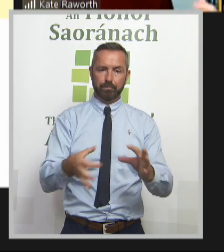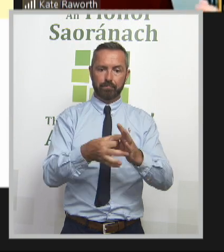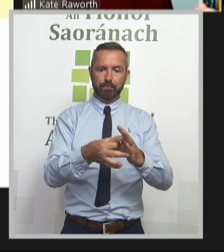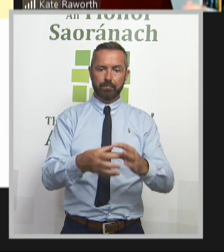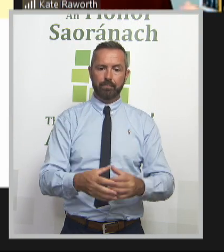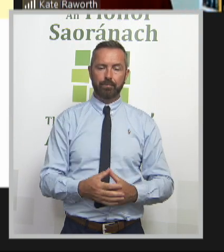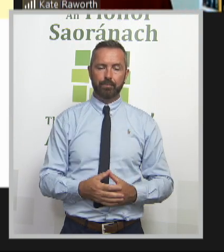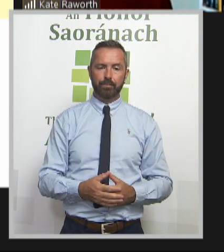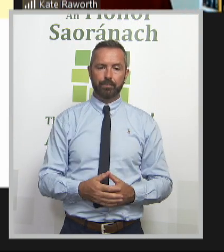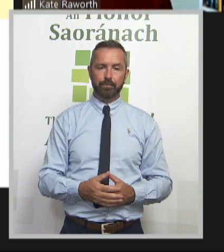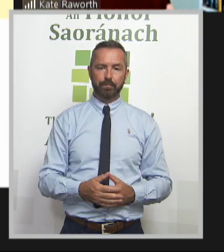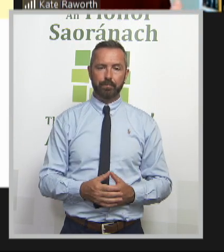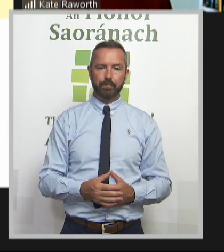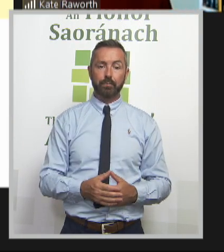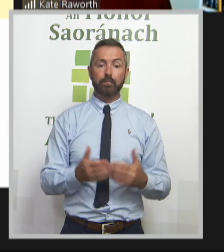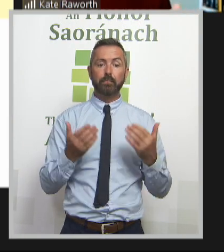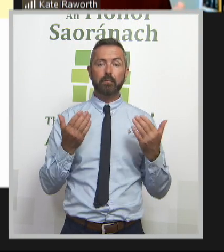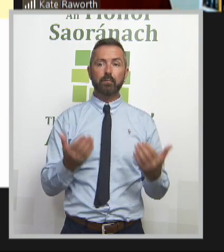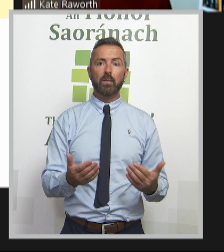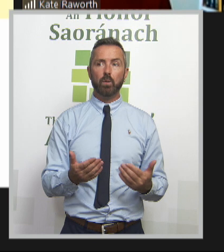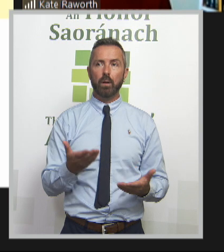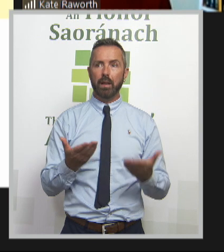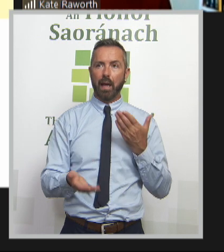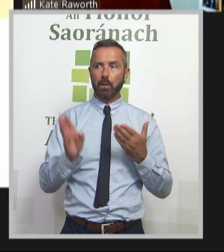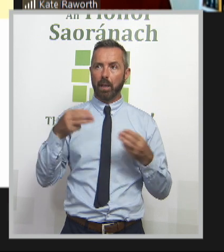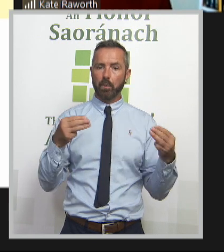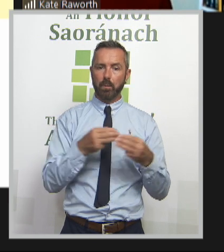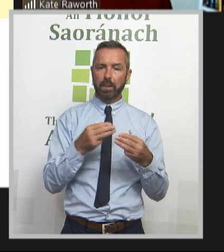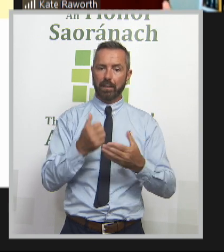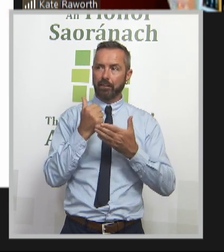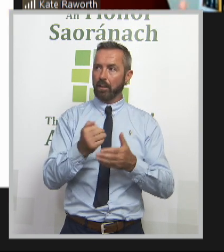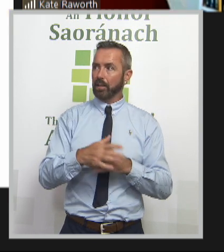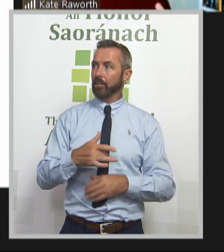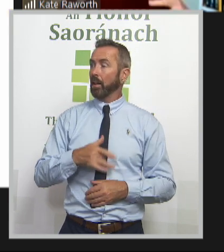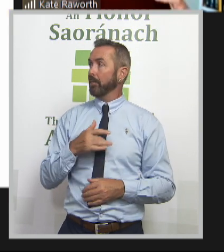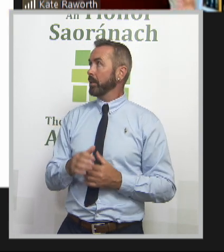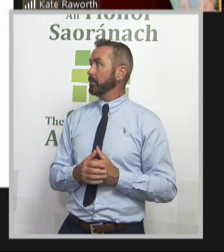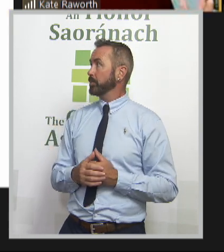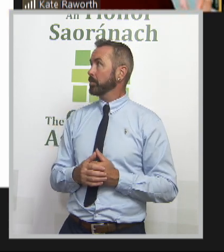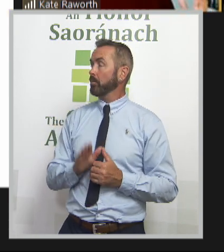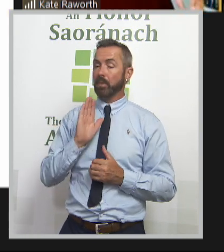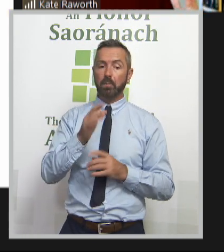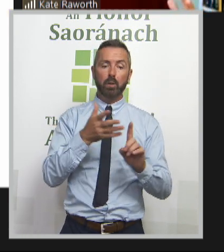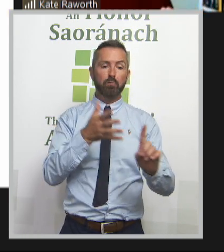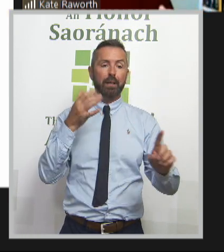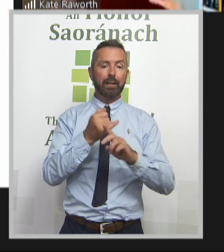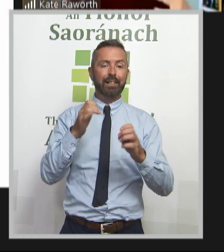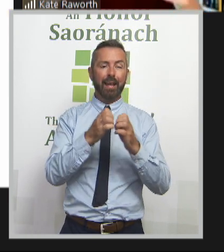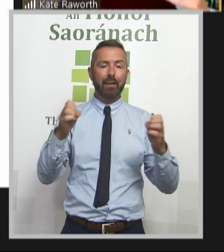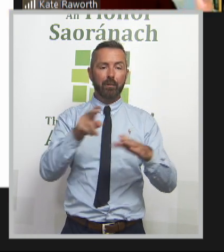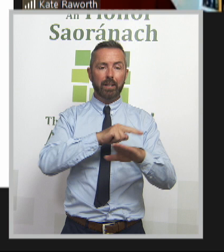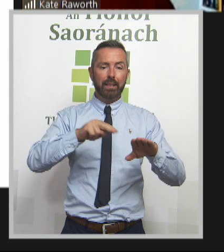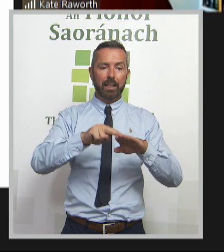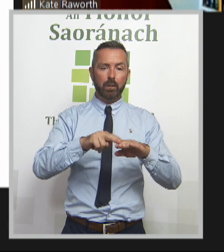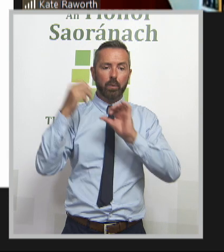So how do we protect the foundations of life? Let's recognize that in every nation, we've